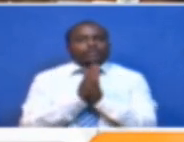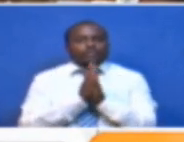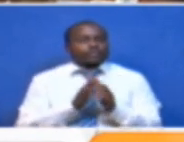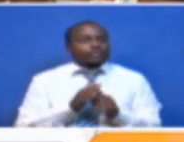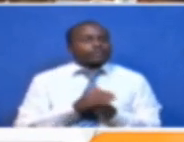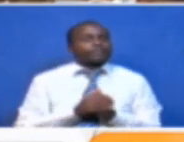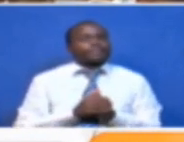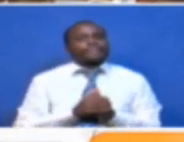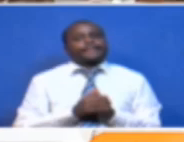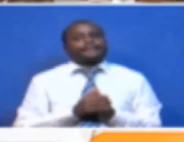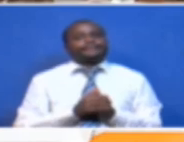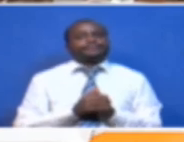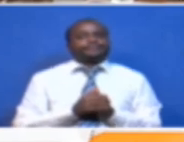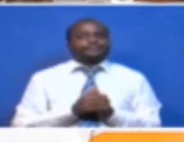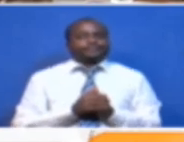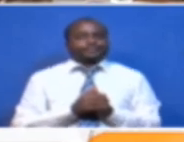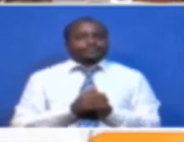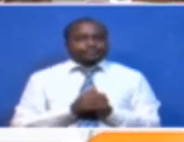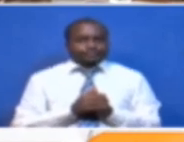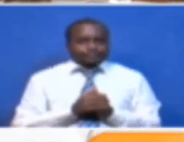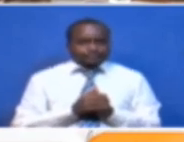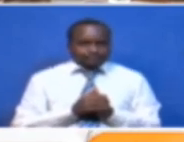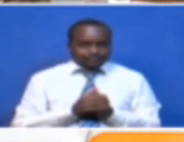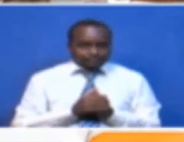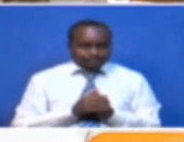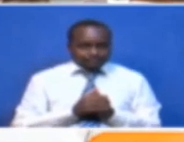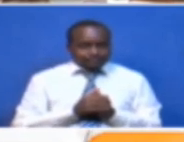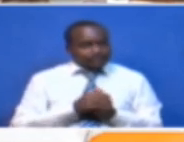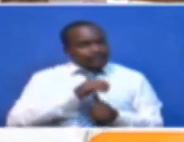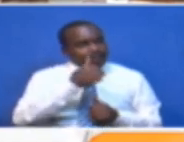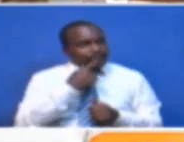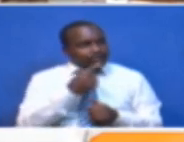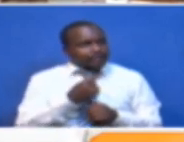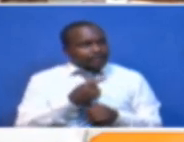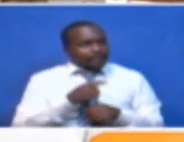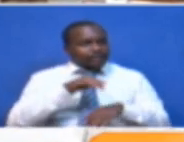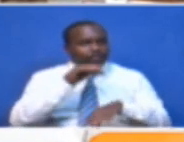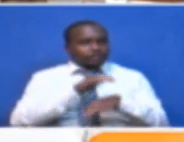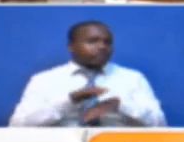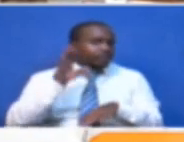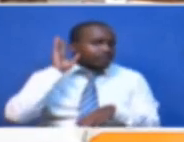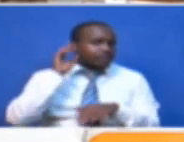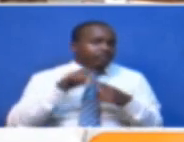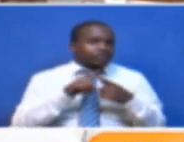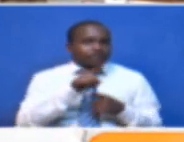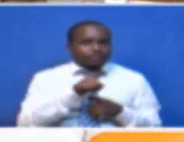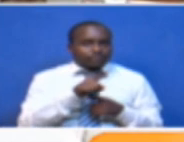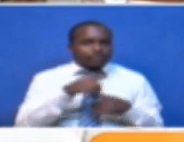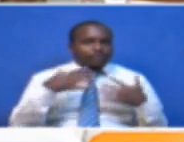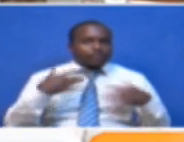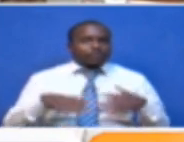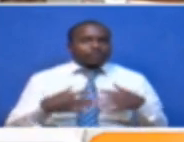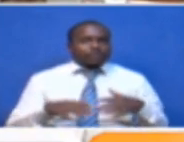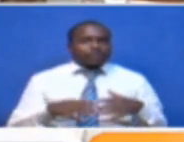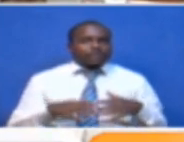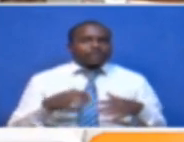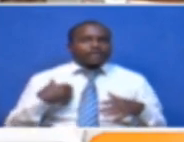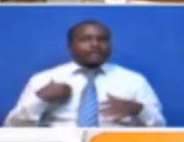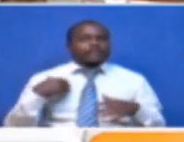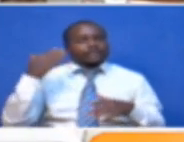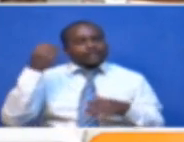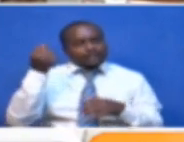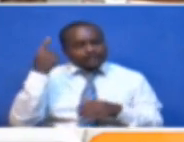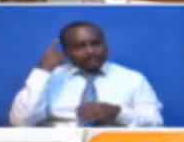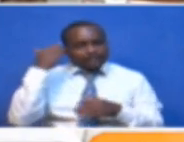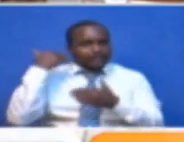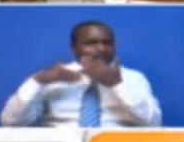that. Becky Muirori Mulure, you say, it is so good listening to Lee Njiru. Wow, he is a wealth of history. I've grown